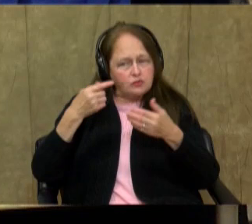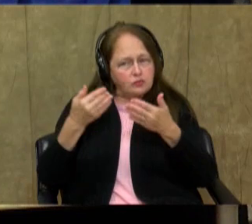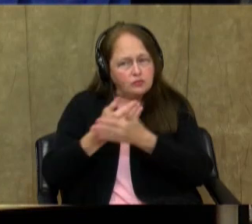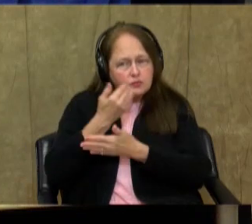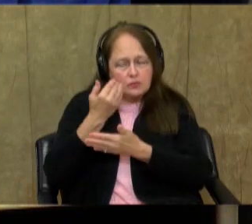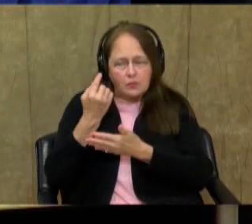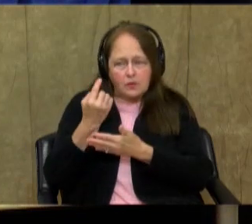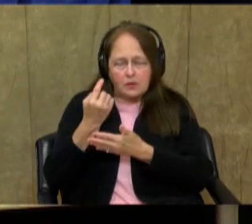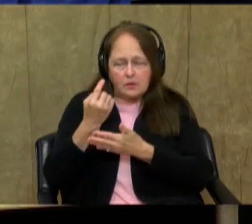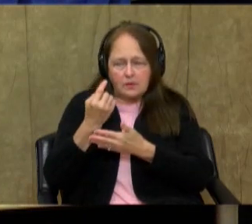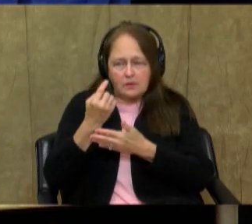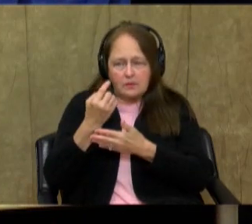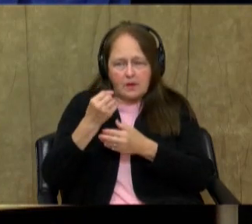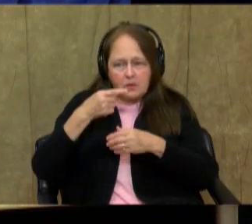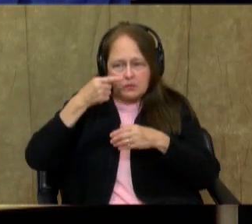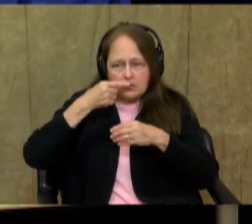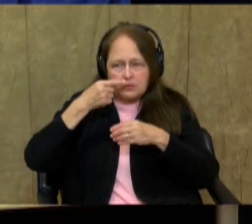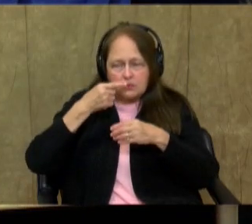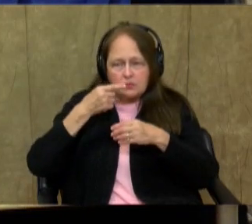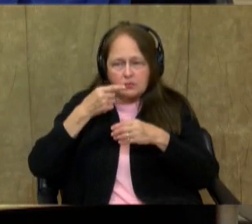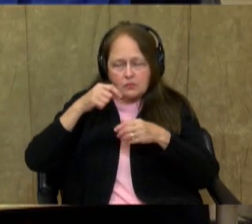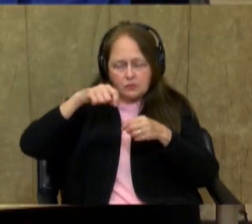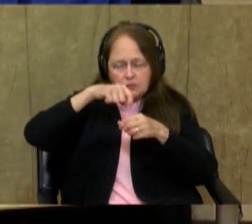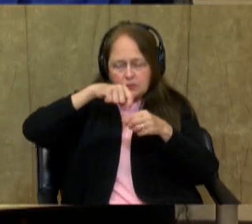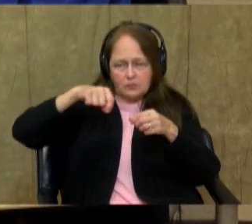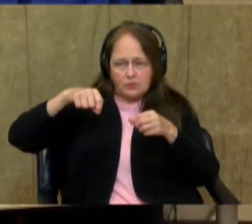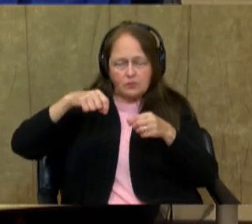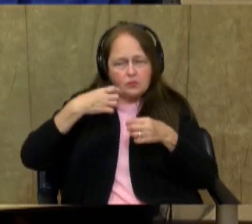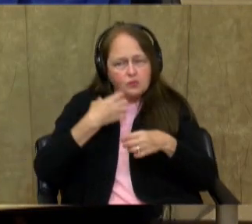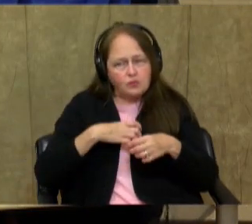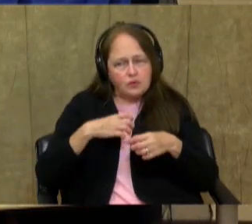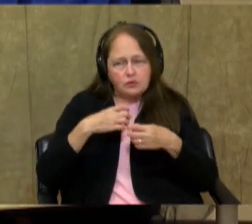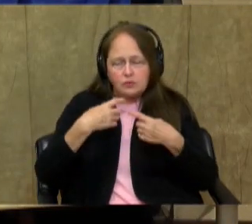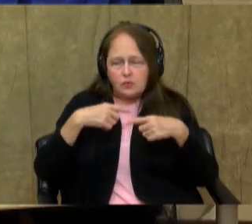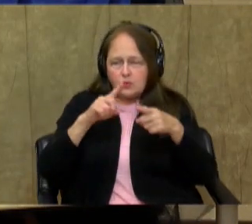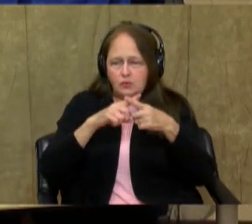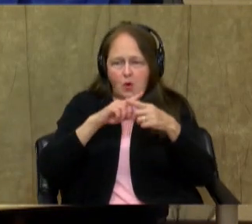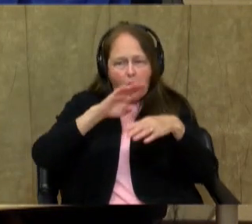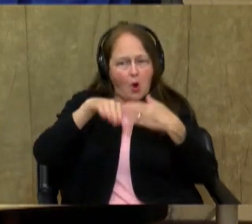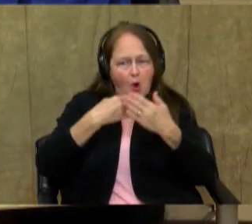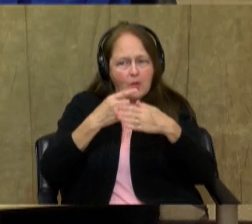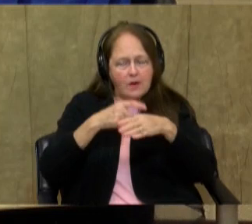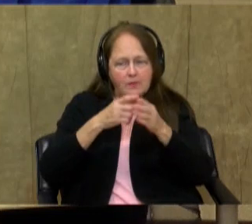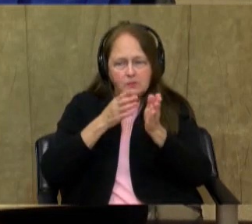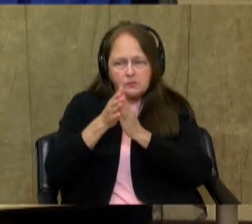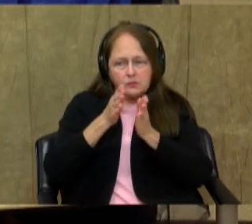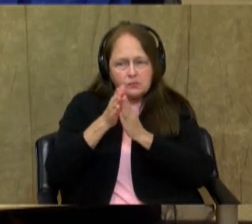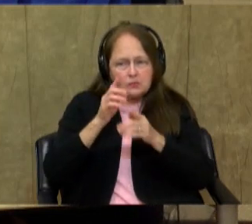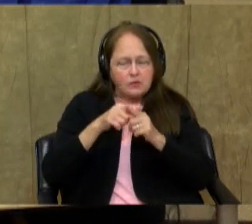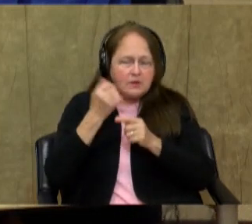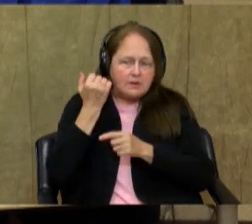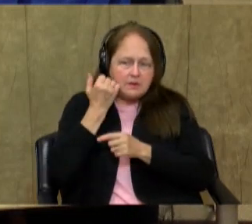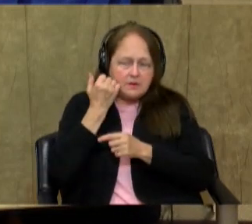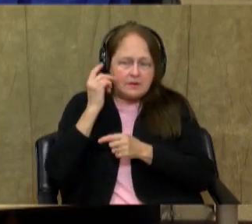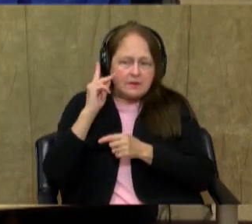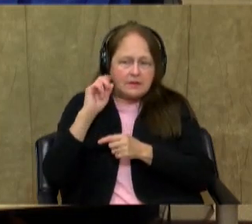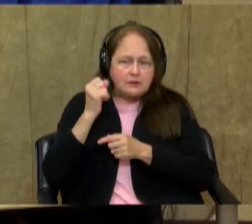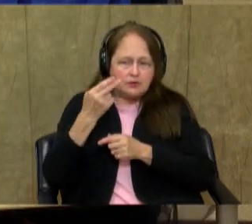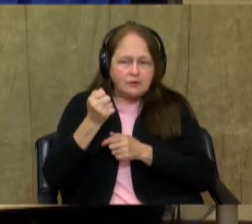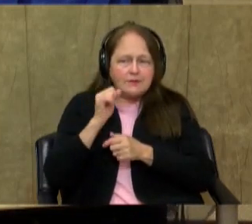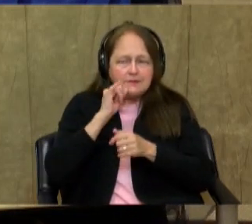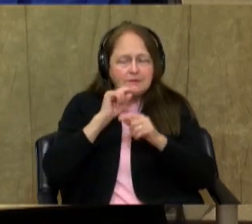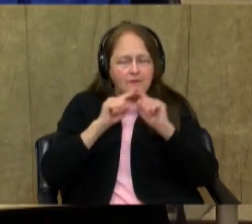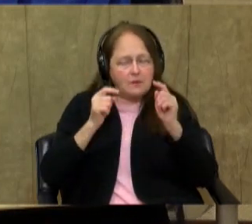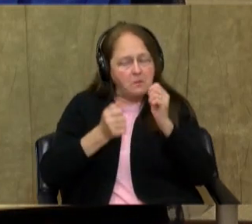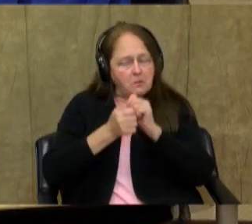comes. And she wishes she could go more often. She wants to go all the time. Now, Keisha's definitely different. Most